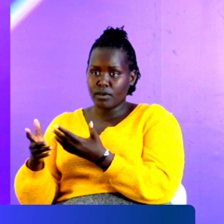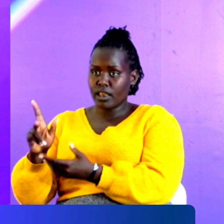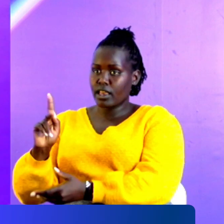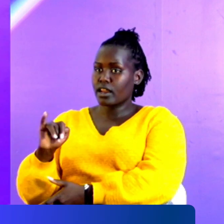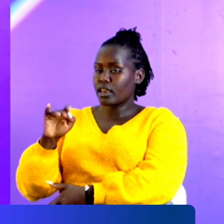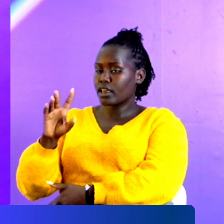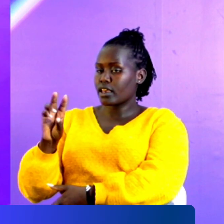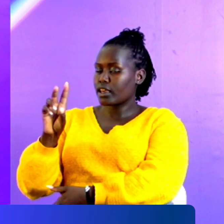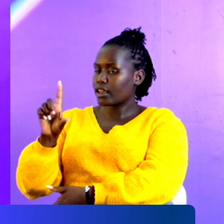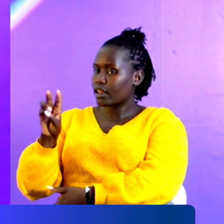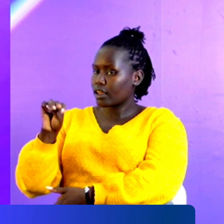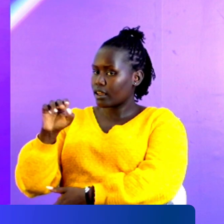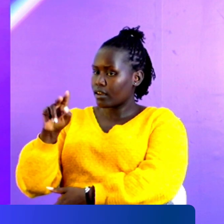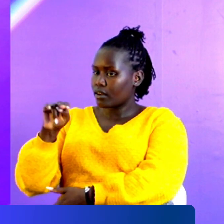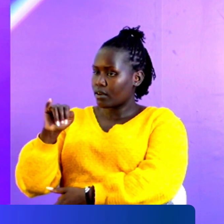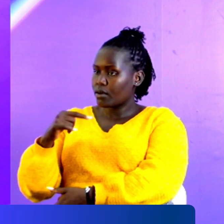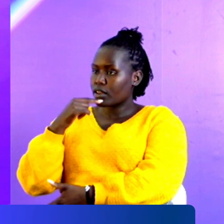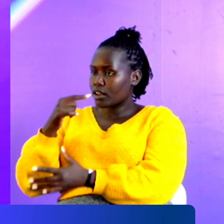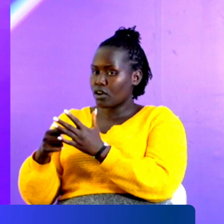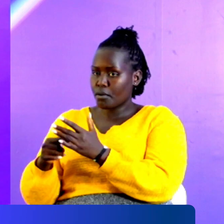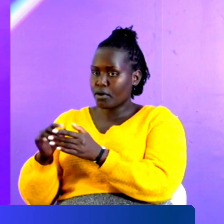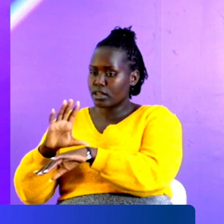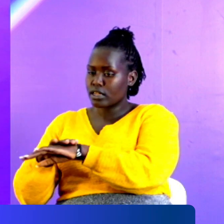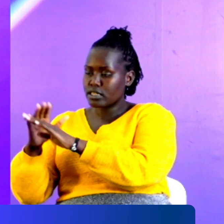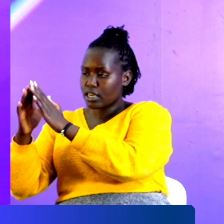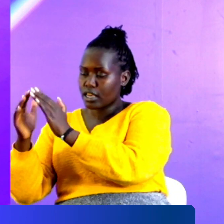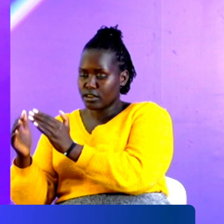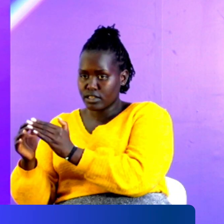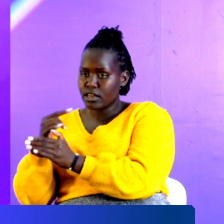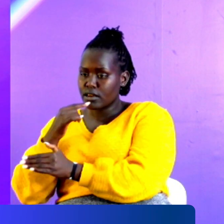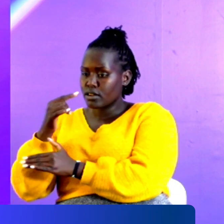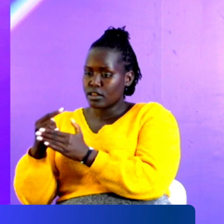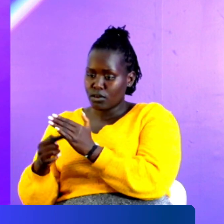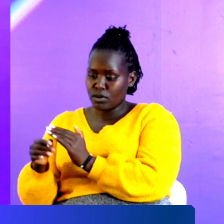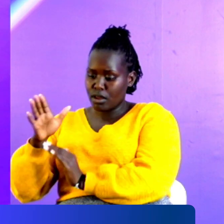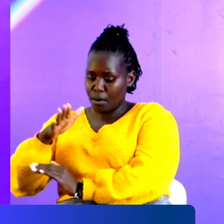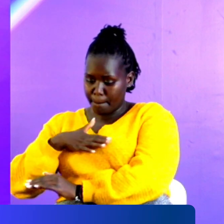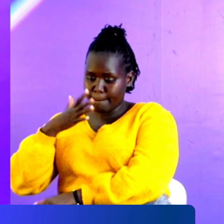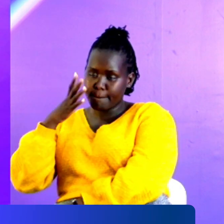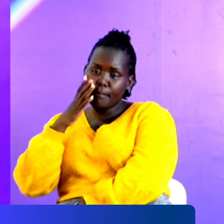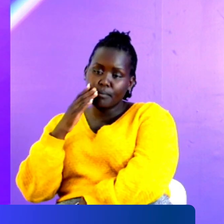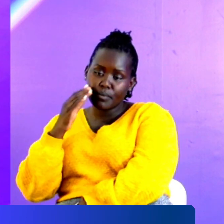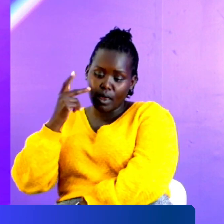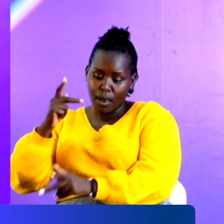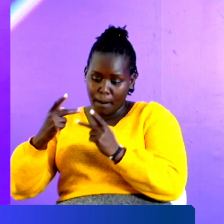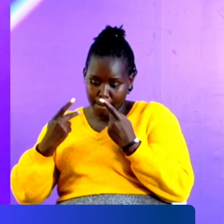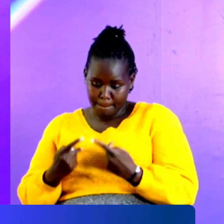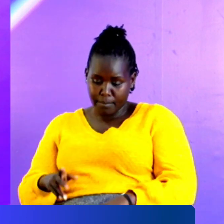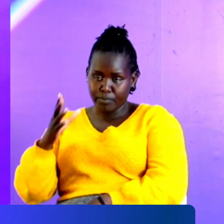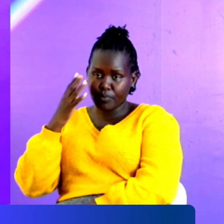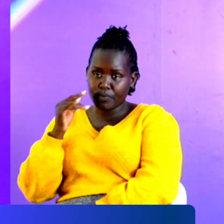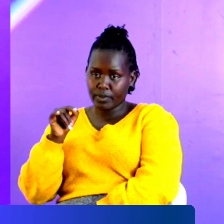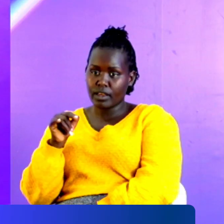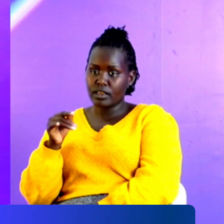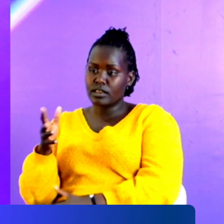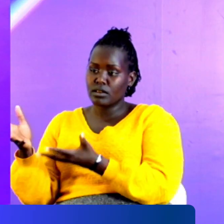Now they come and tell you. And take a house. I'm telling you, Herbert, I'm telling you my experience. Yes. Personal experience. Yes. These people brought